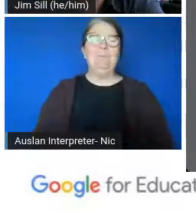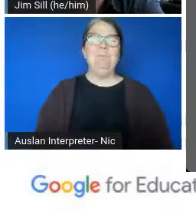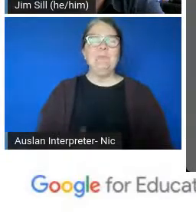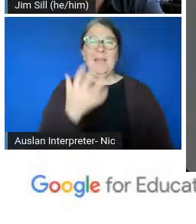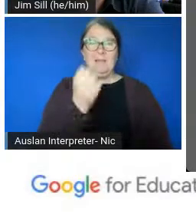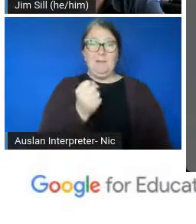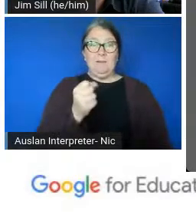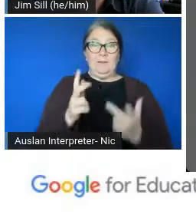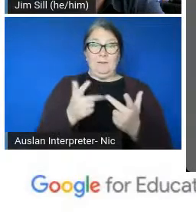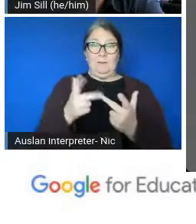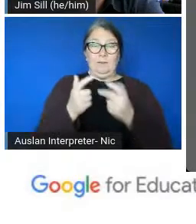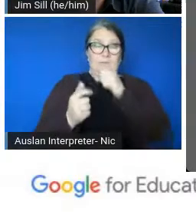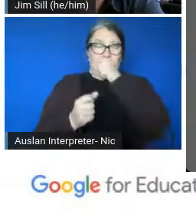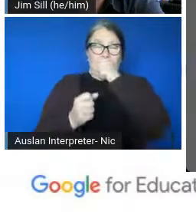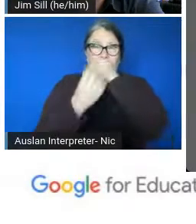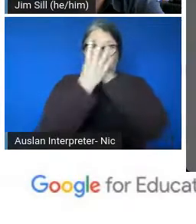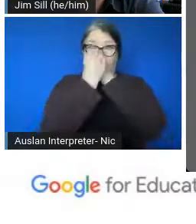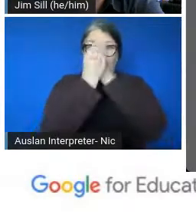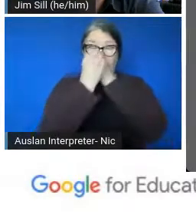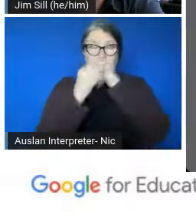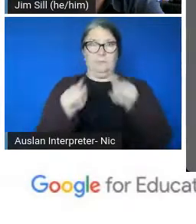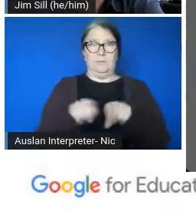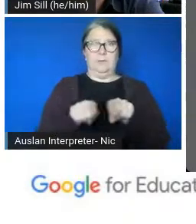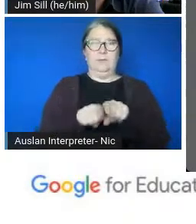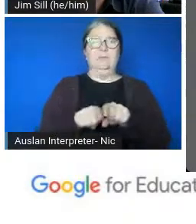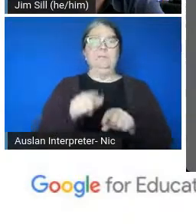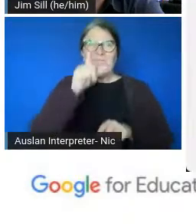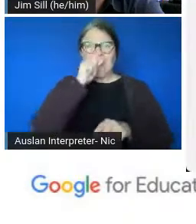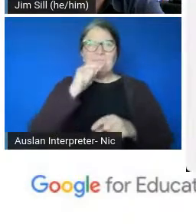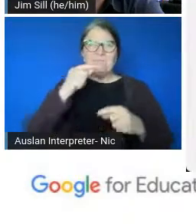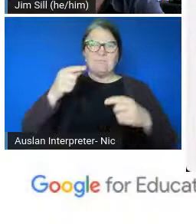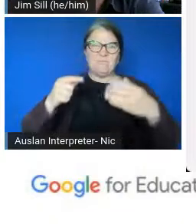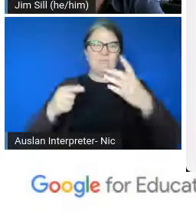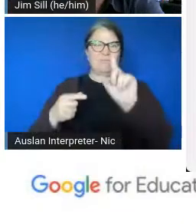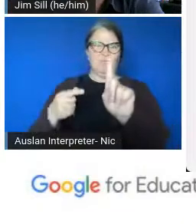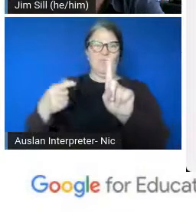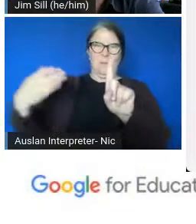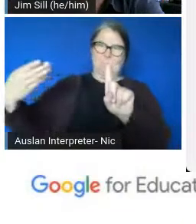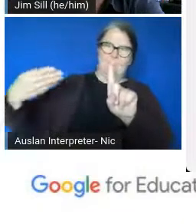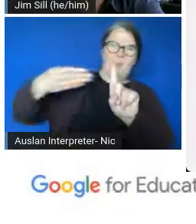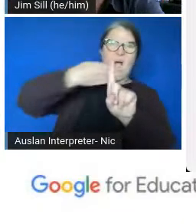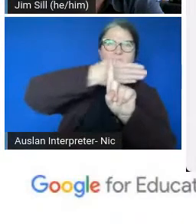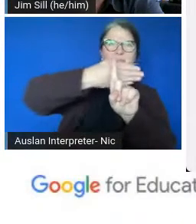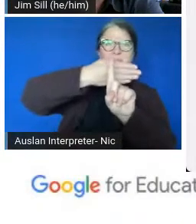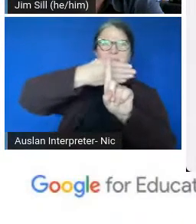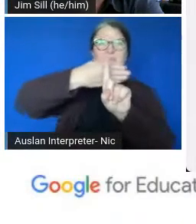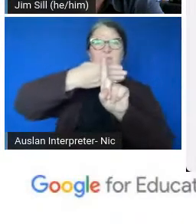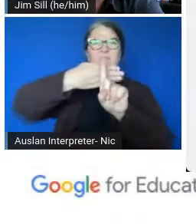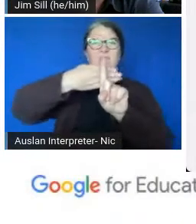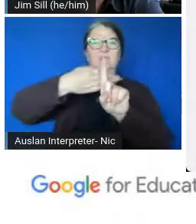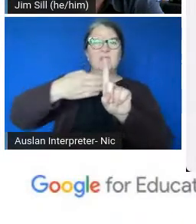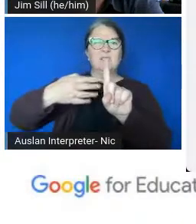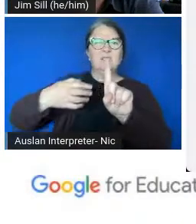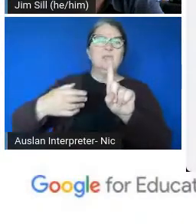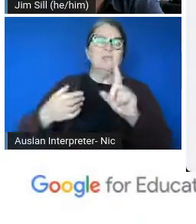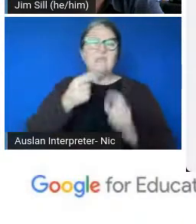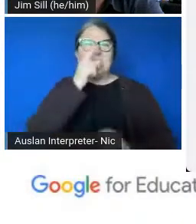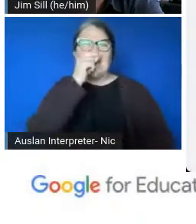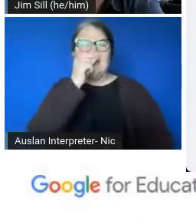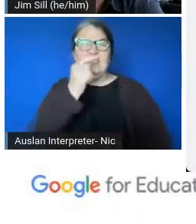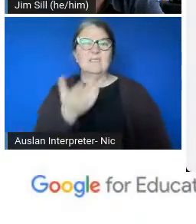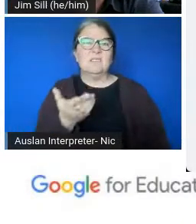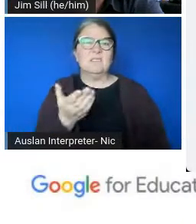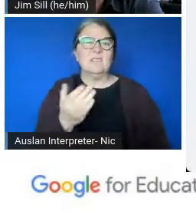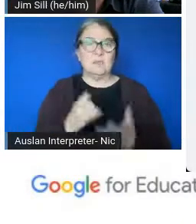gallery option, which is the kind of pre-standard Google site option. So you can see there that that's another option that students